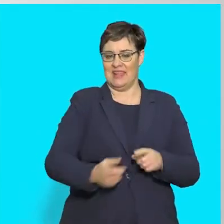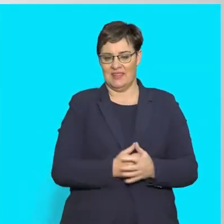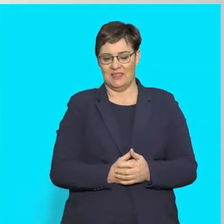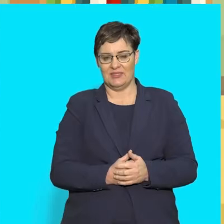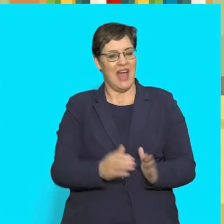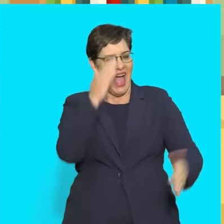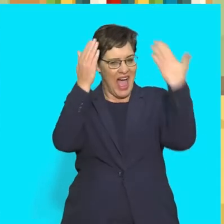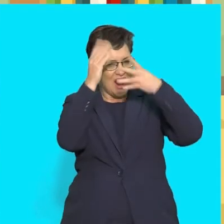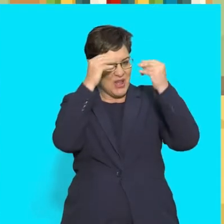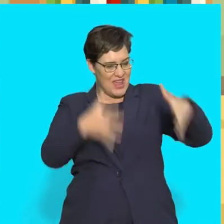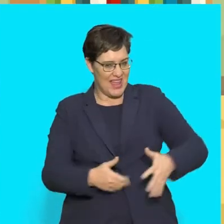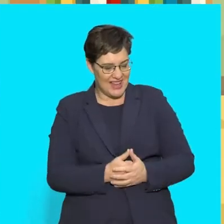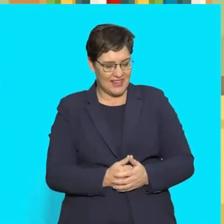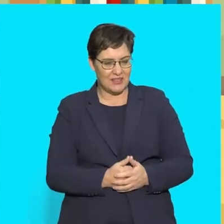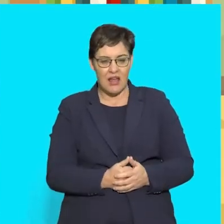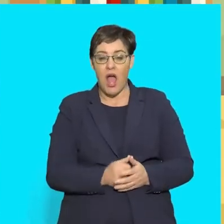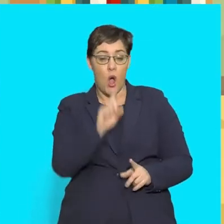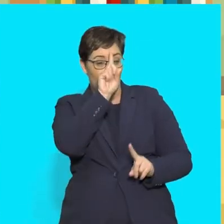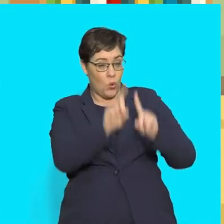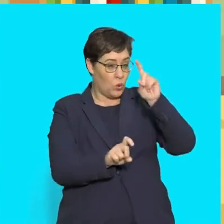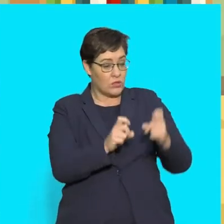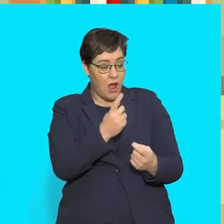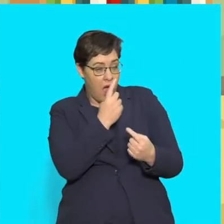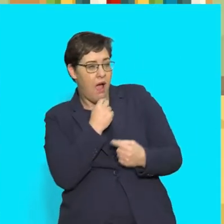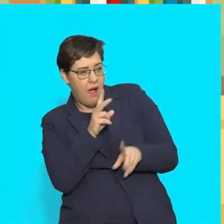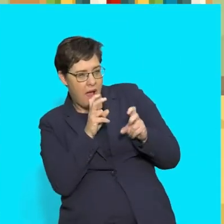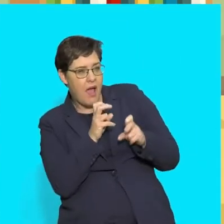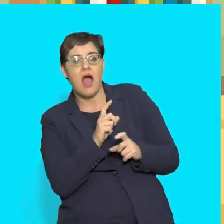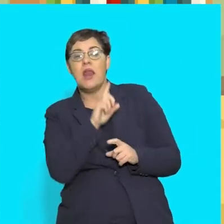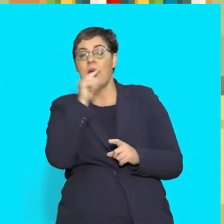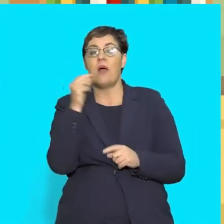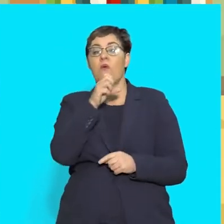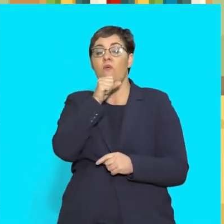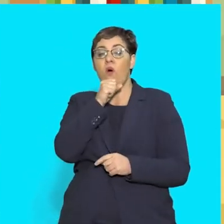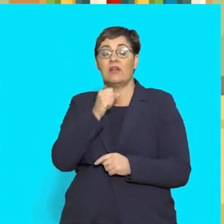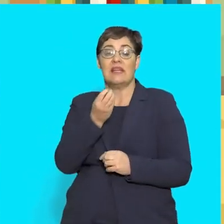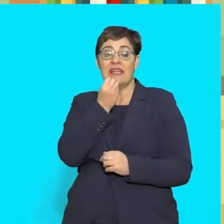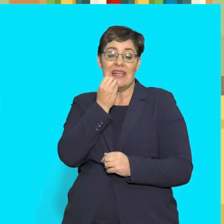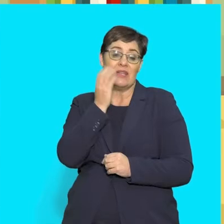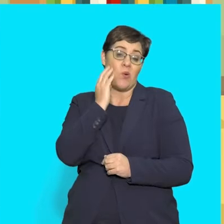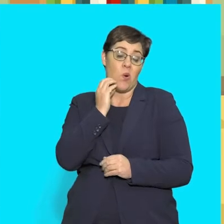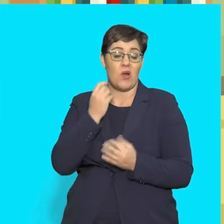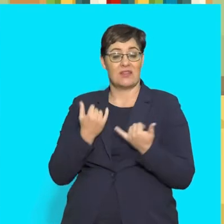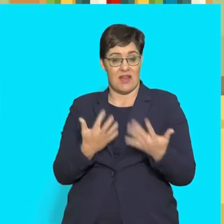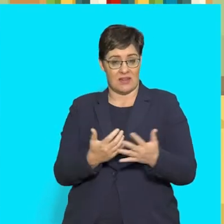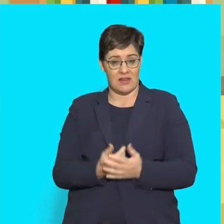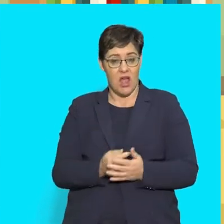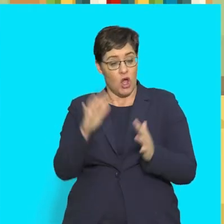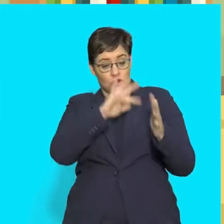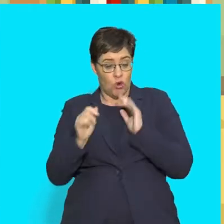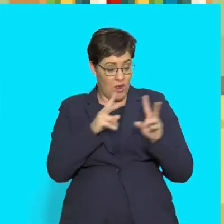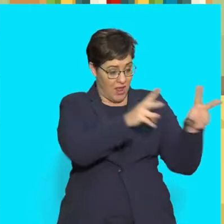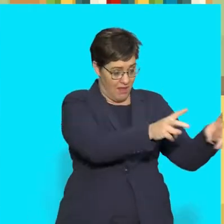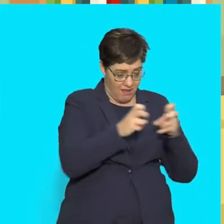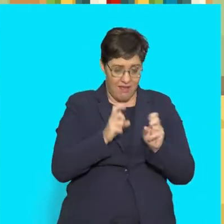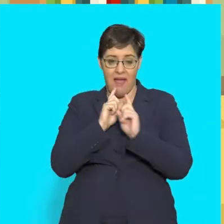Wordplay. Hello, learners. Listen to the questions about the story called The Goats Ate Gogo's Garden. Use the story